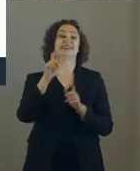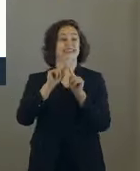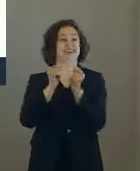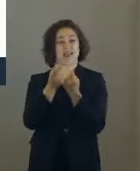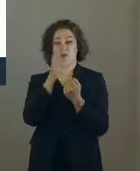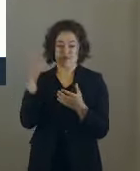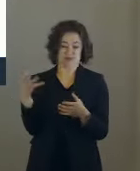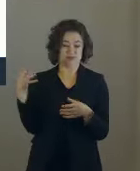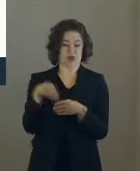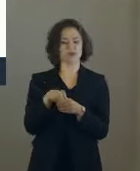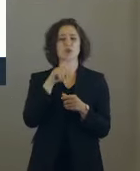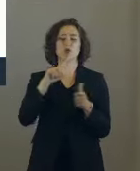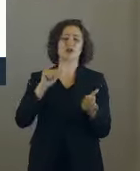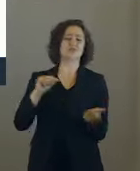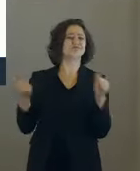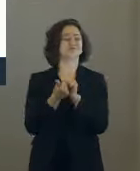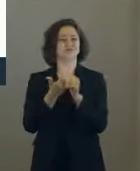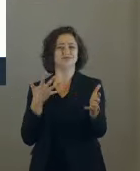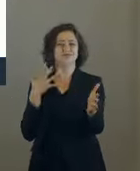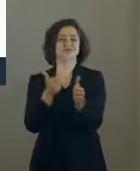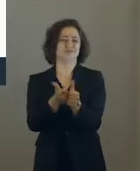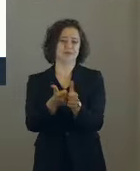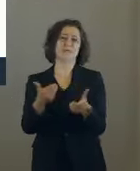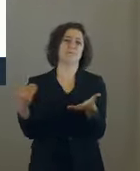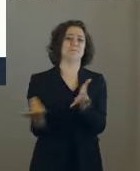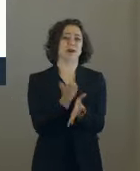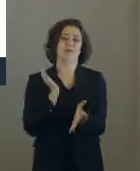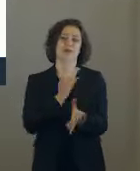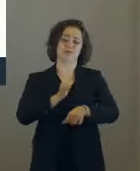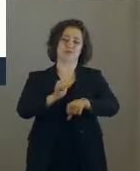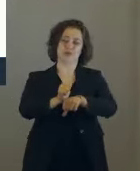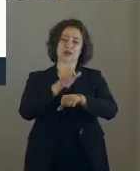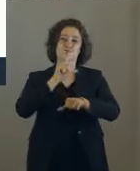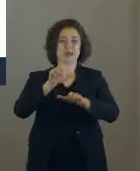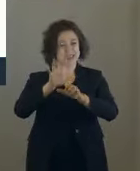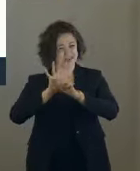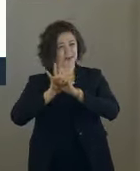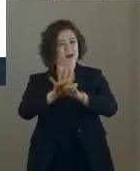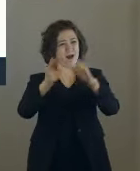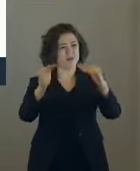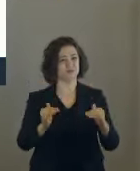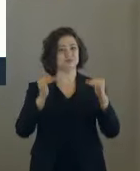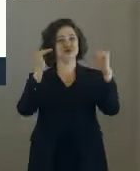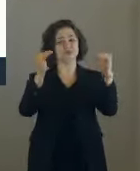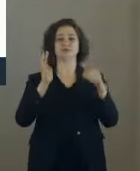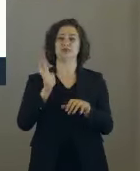the way that we do things. They have modernized us and pushed us forward to a position where we have not been before.